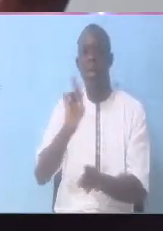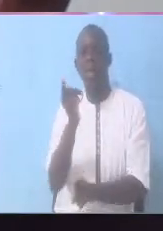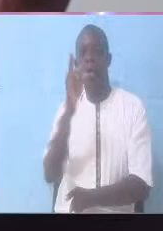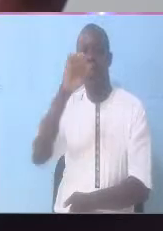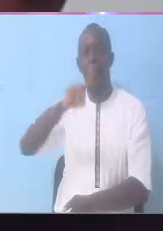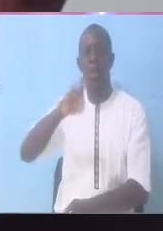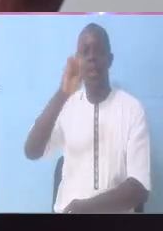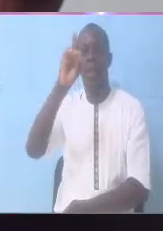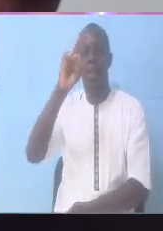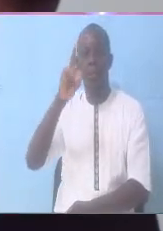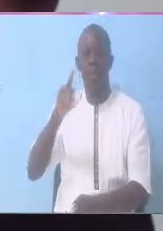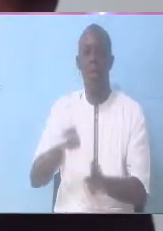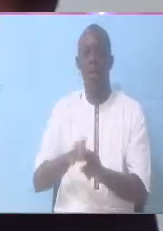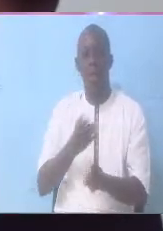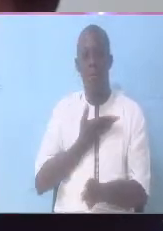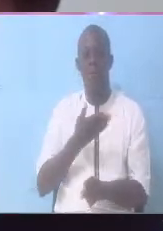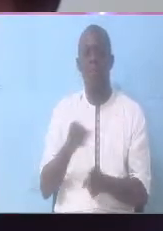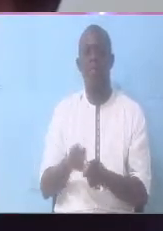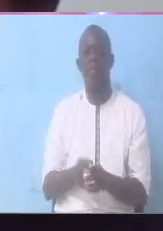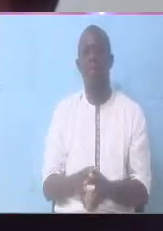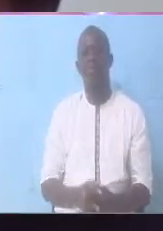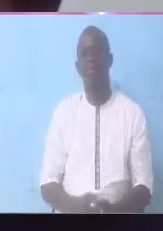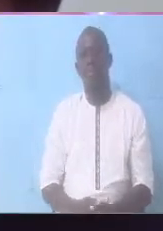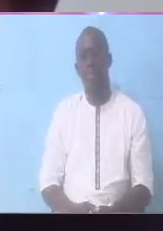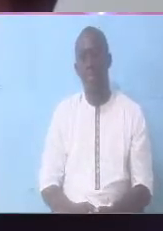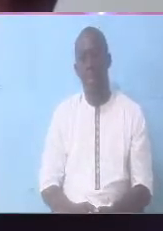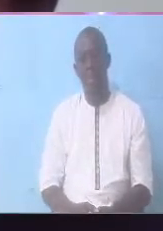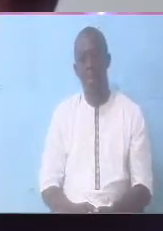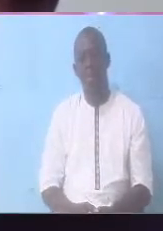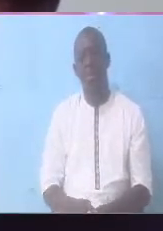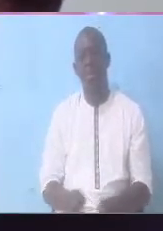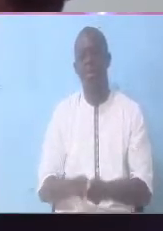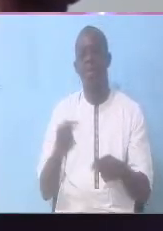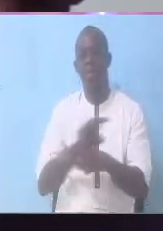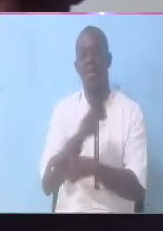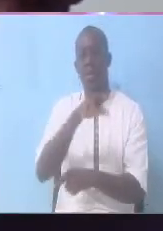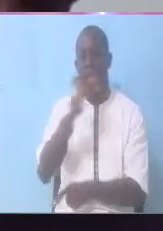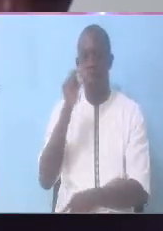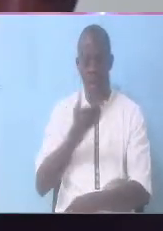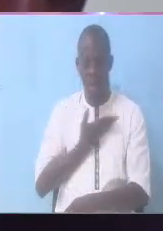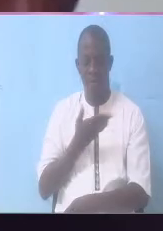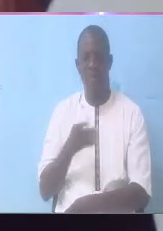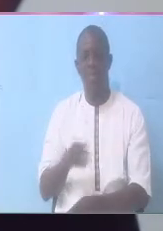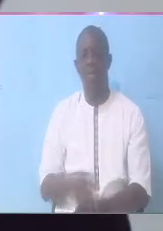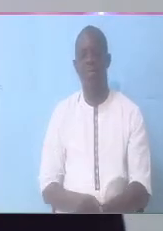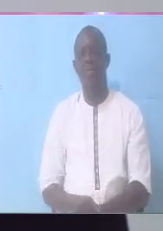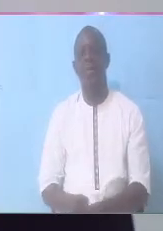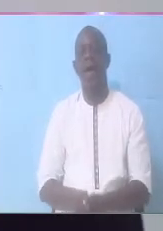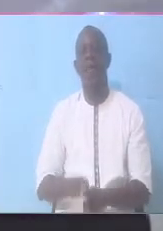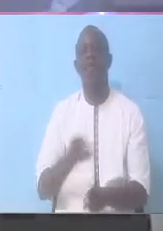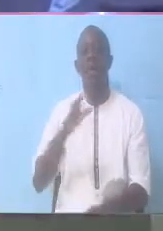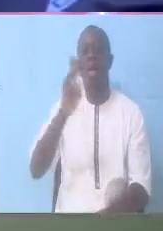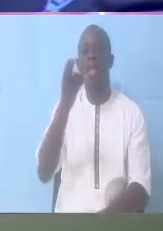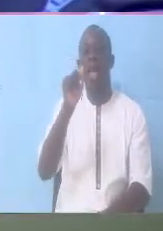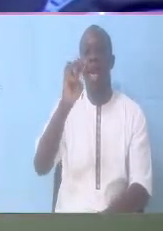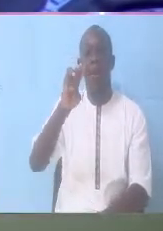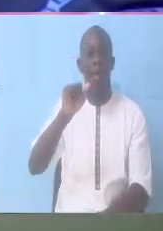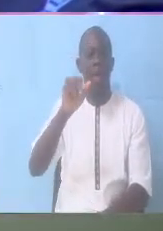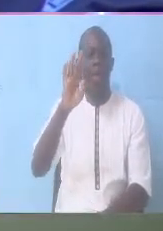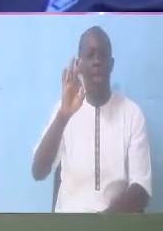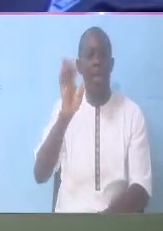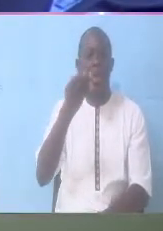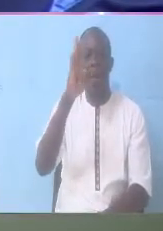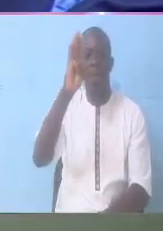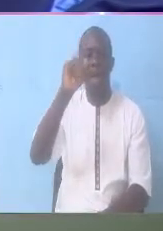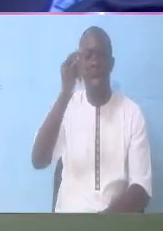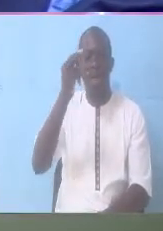GPDP. Dr. Boro Susil. No, you missed the name. Ahmad Ba. William